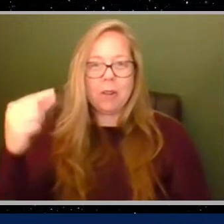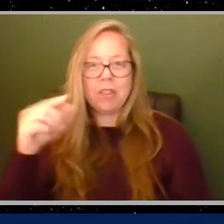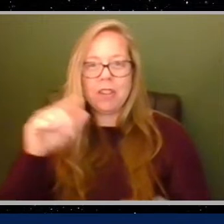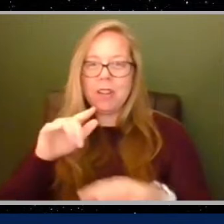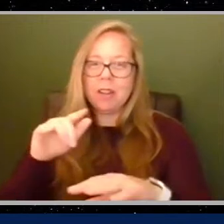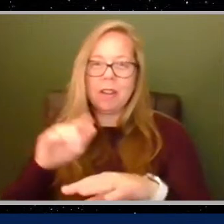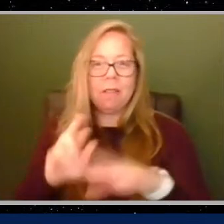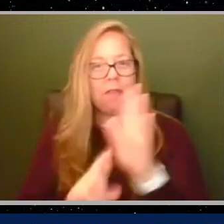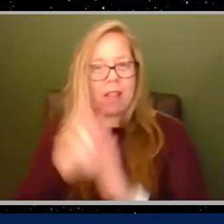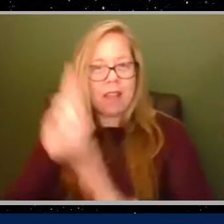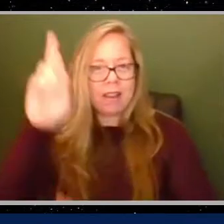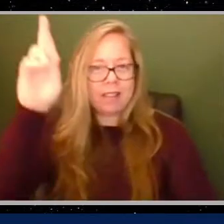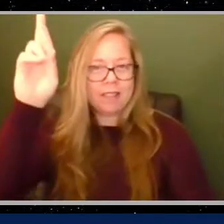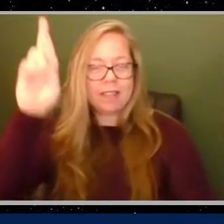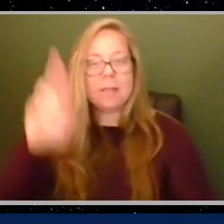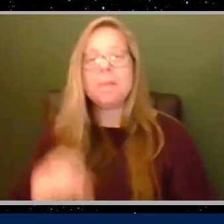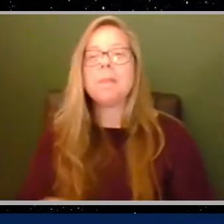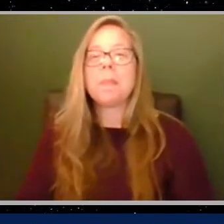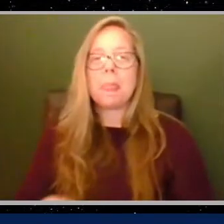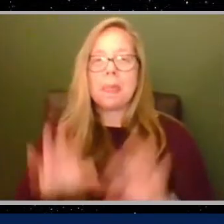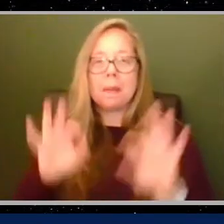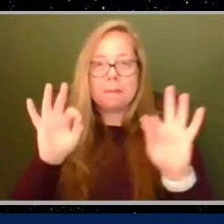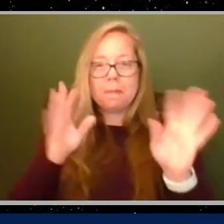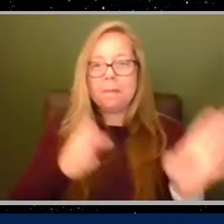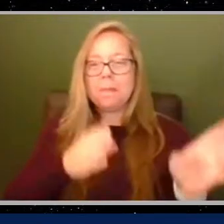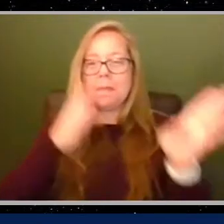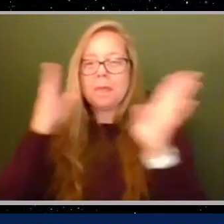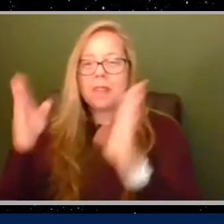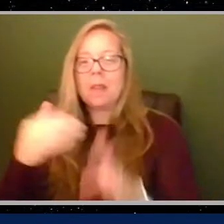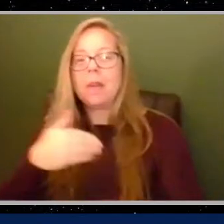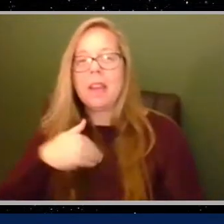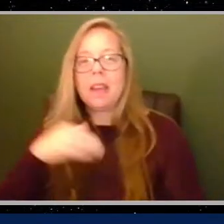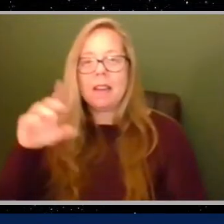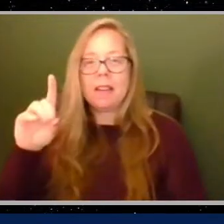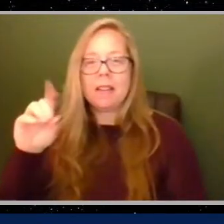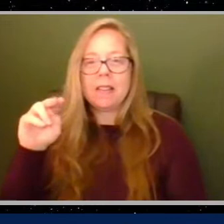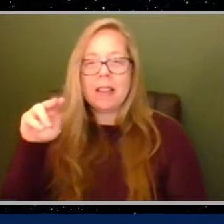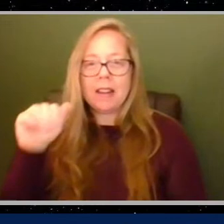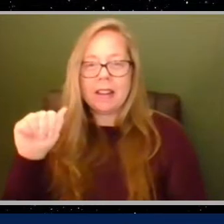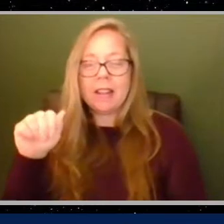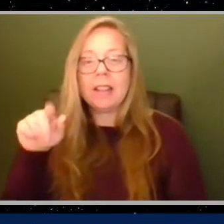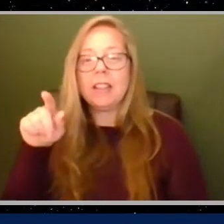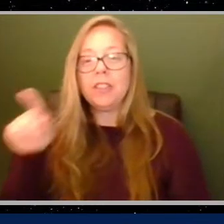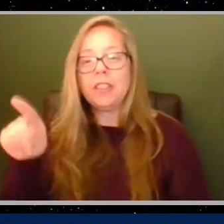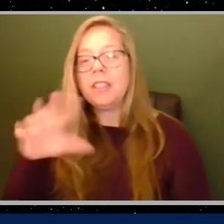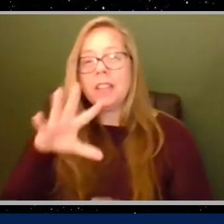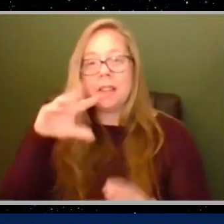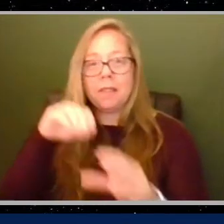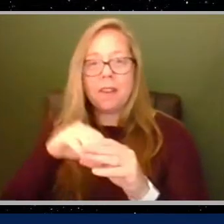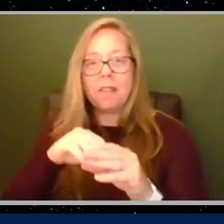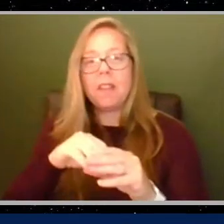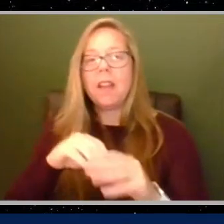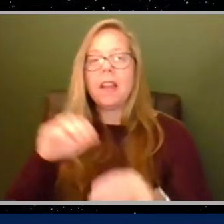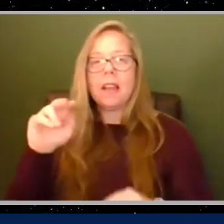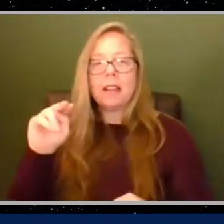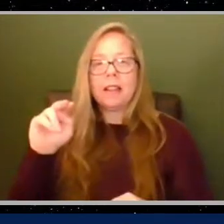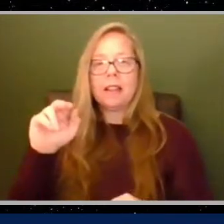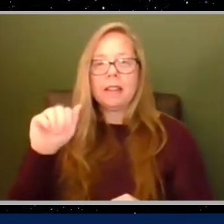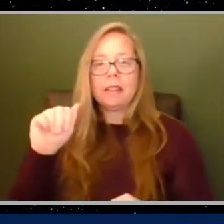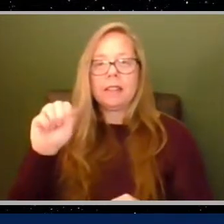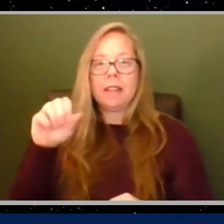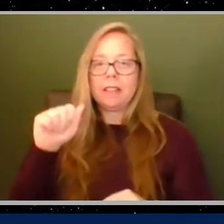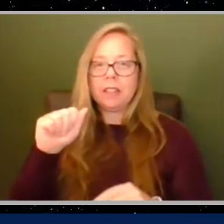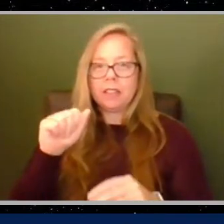serves as the Diversity, Equity, Inclusion, and Accessibility Lead for NASA's Early Stage Innovations and